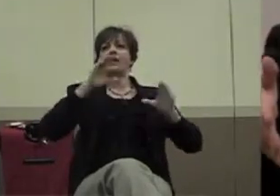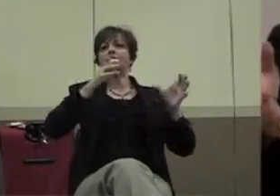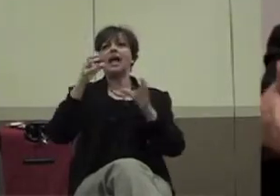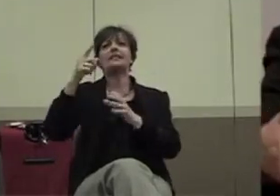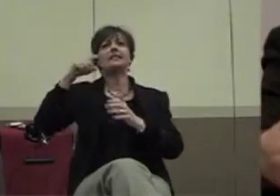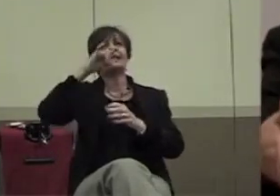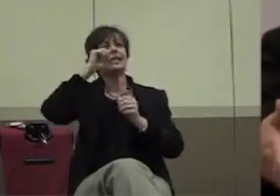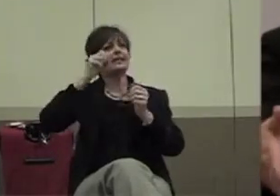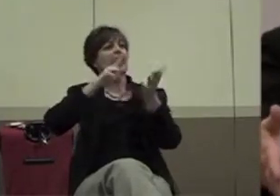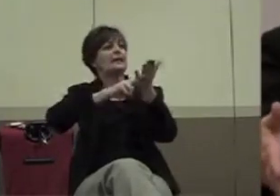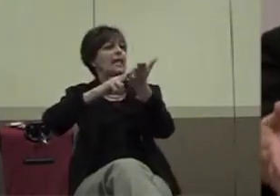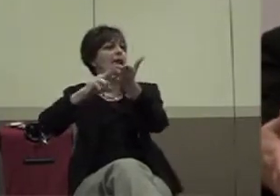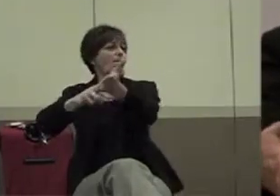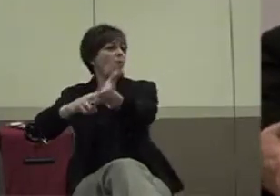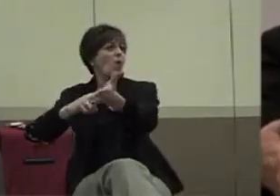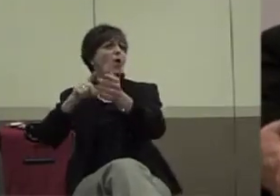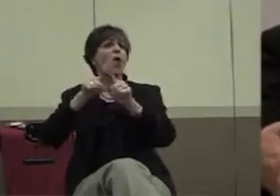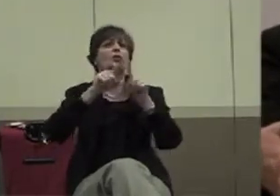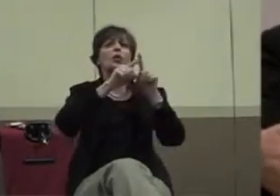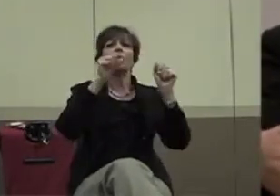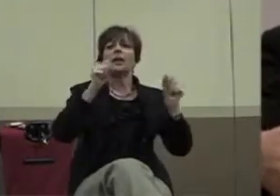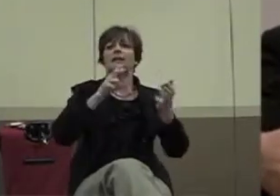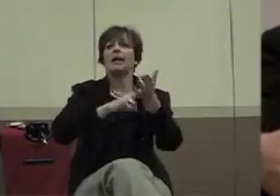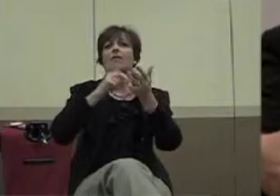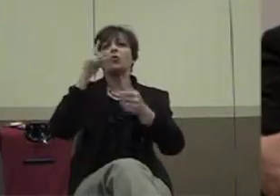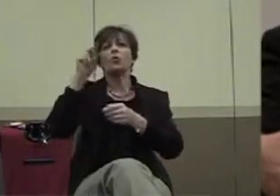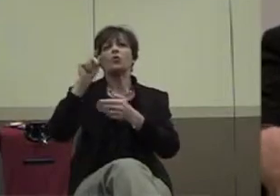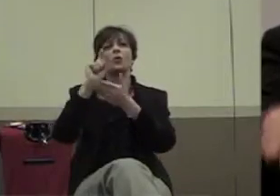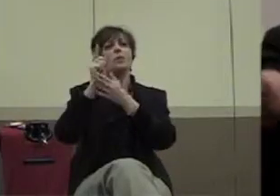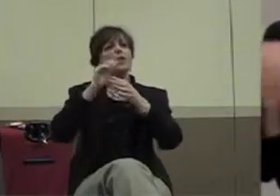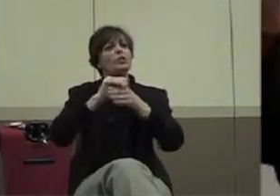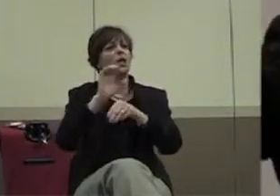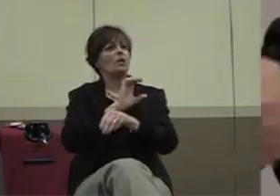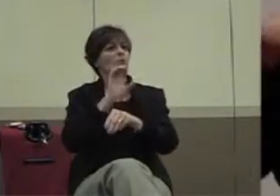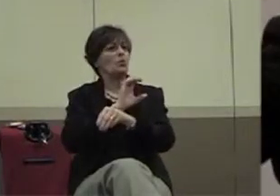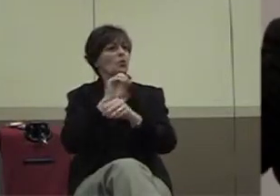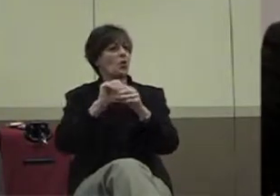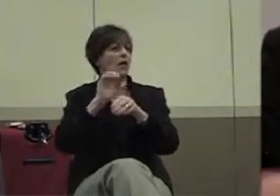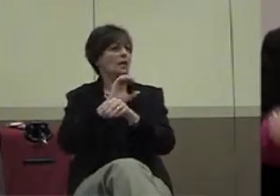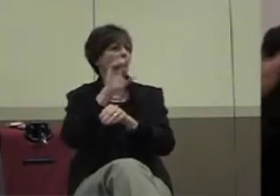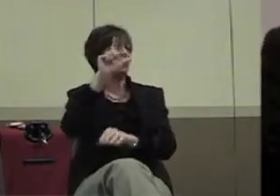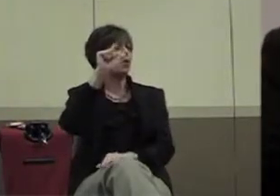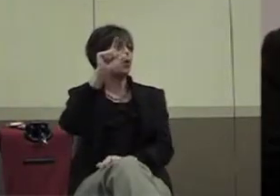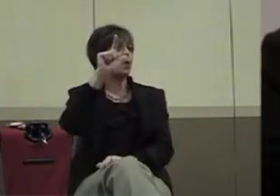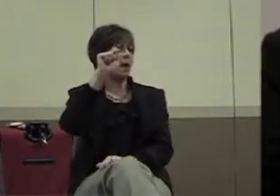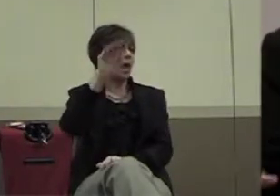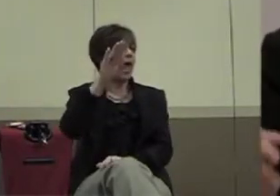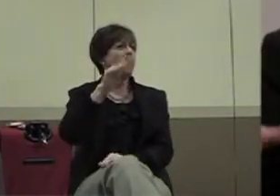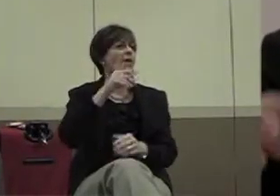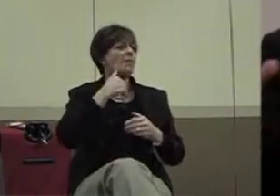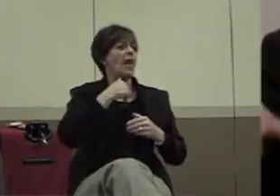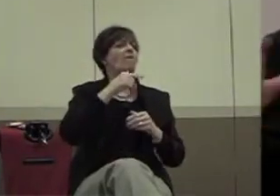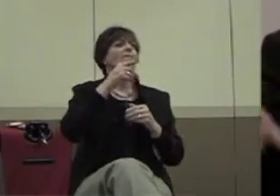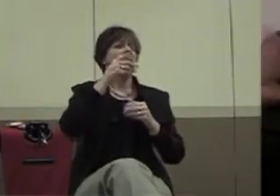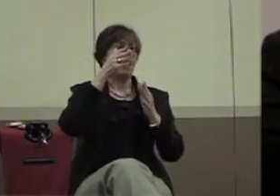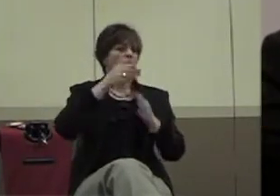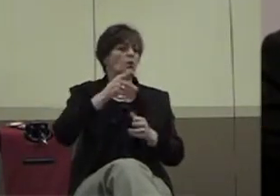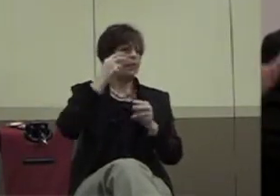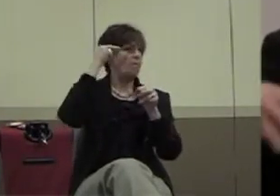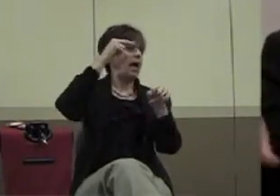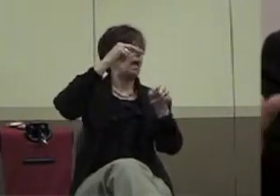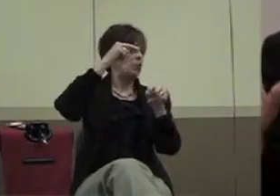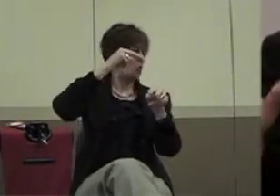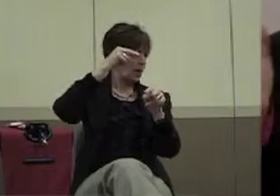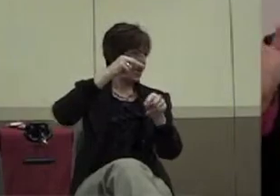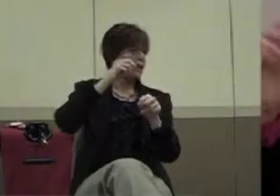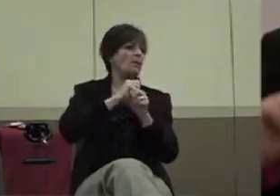can sign up to have 30 minutes on the computer in the computer lab, and they've got a person in there monitoring that to make sure they aren't on